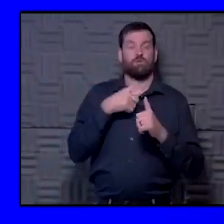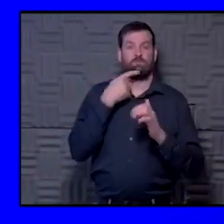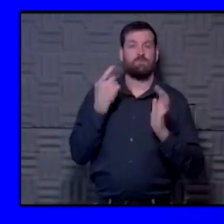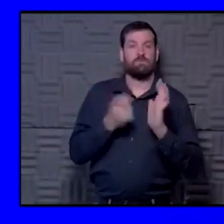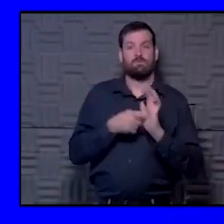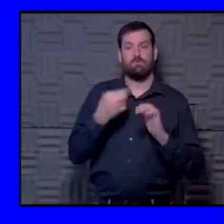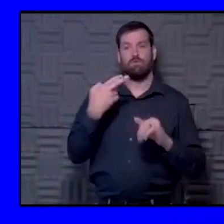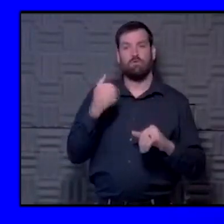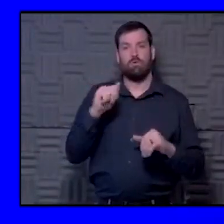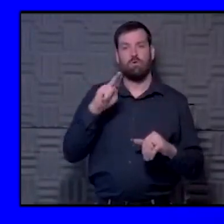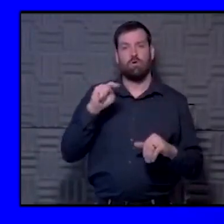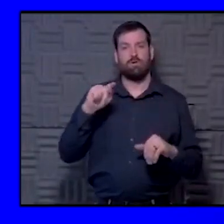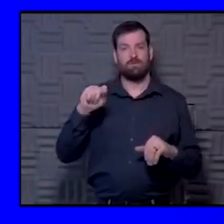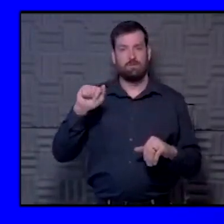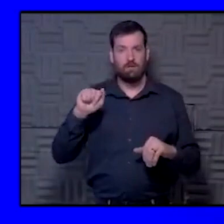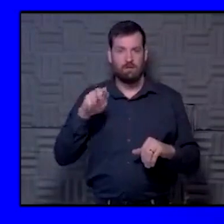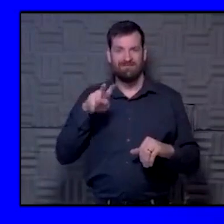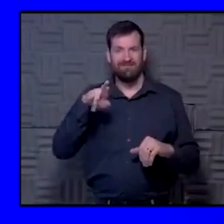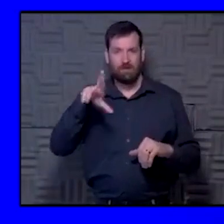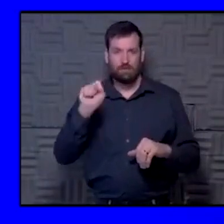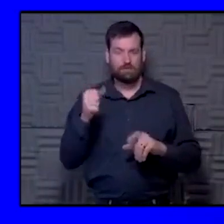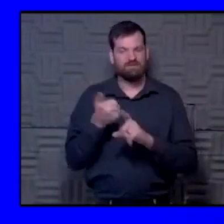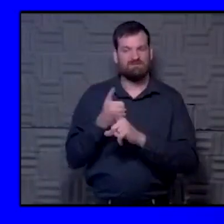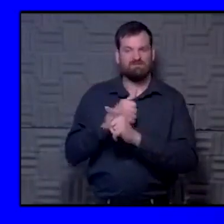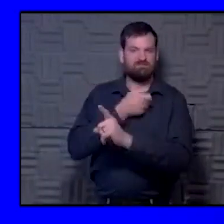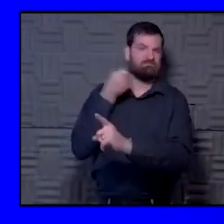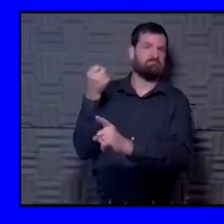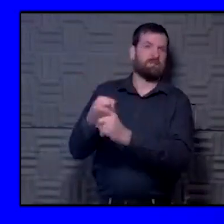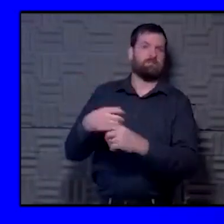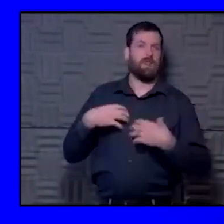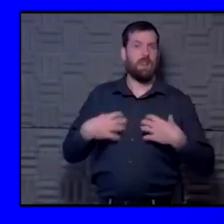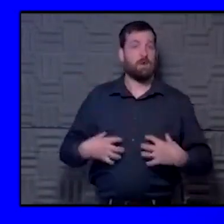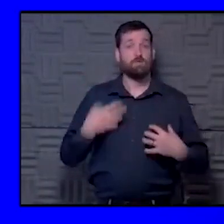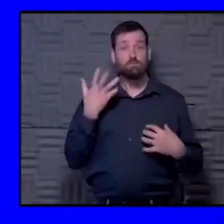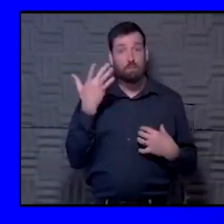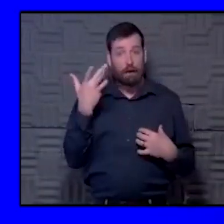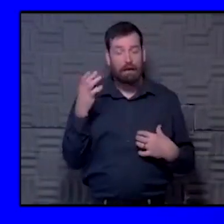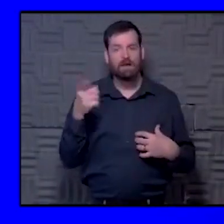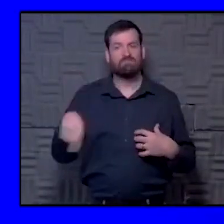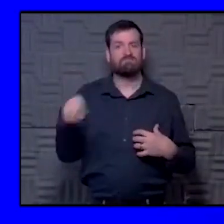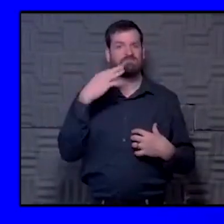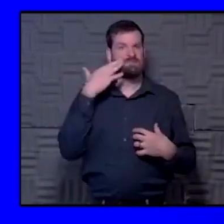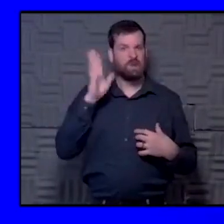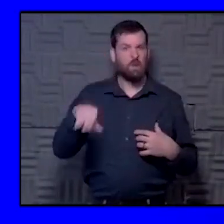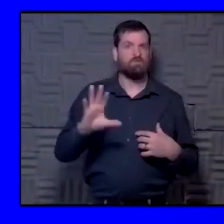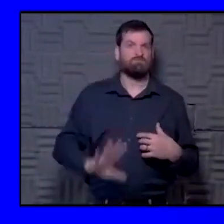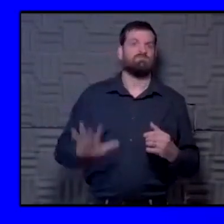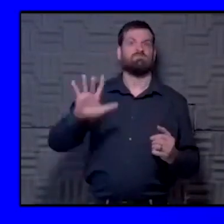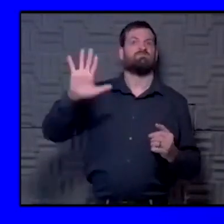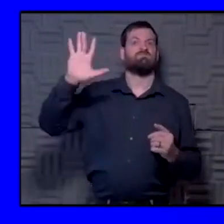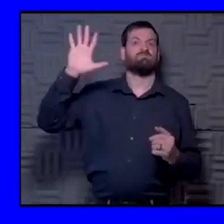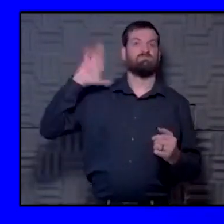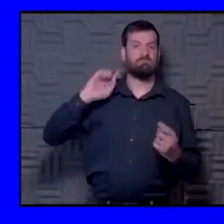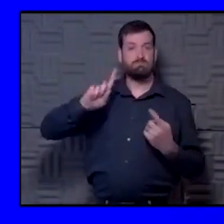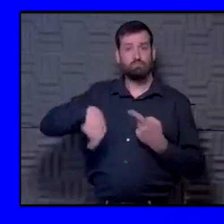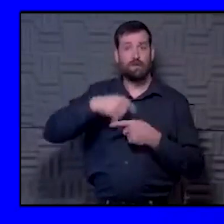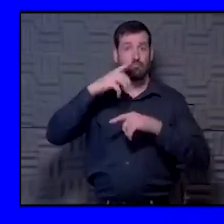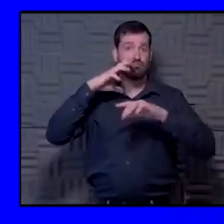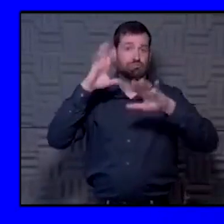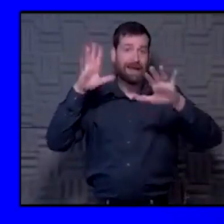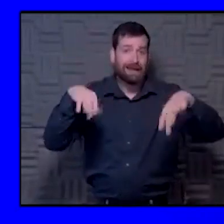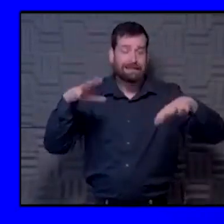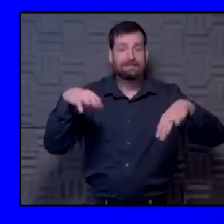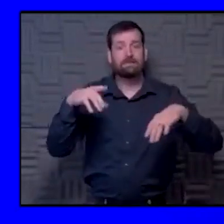hantavirus infection, which is another virus that infects the lungs, because the elders knew decades before that when there were rains, the mouse